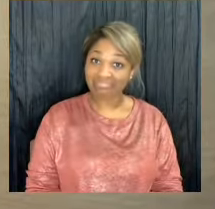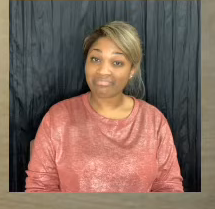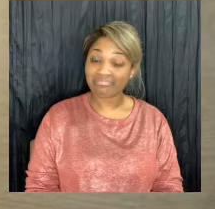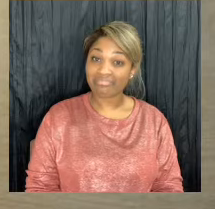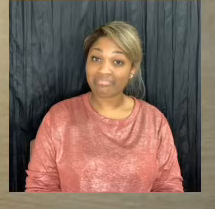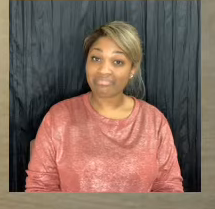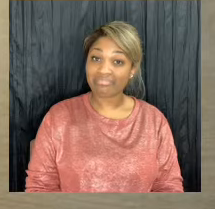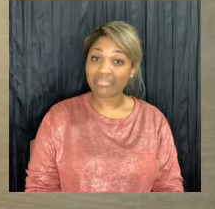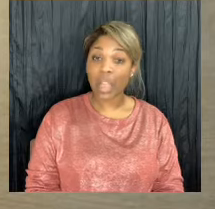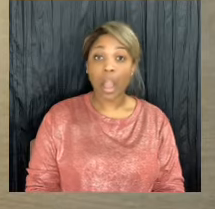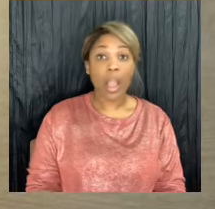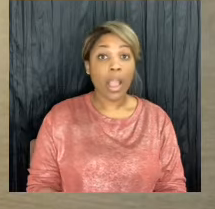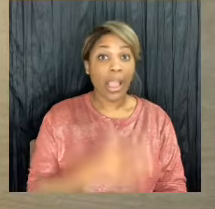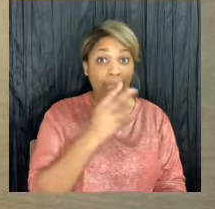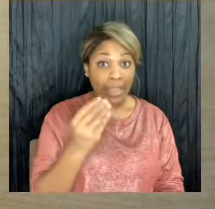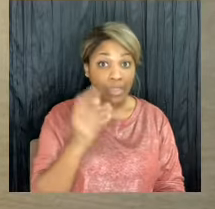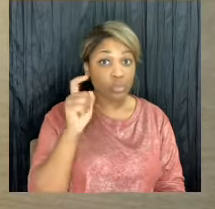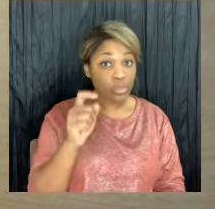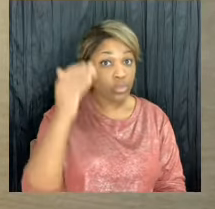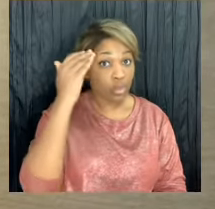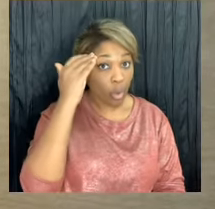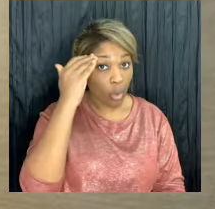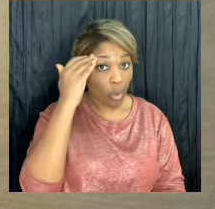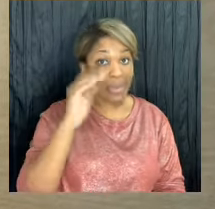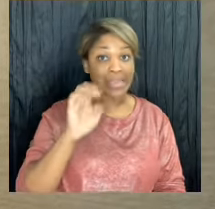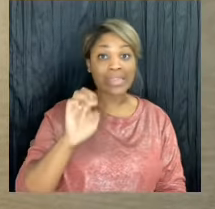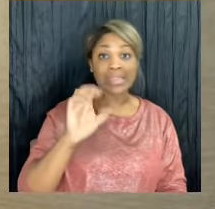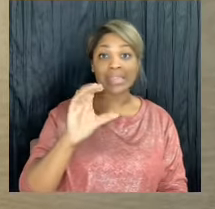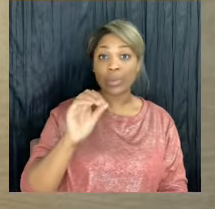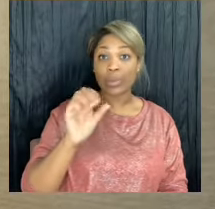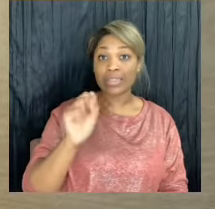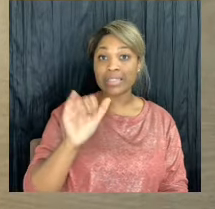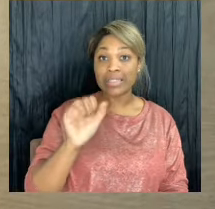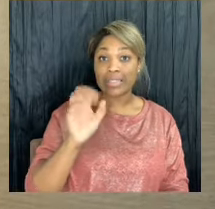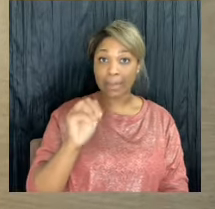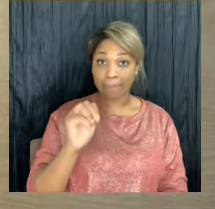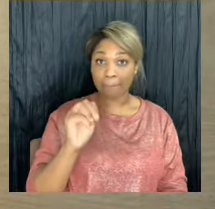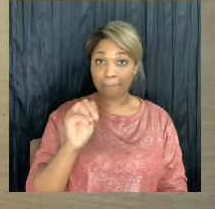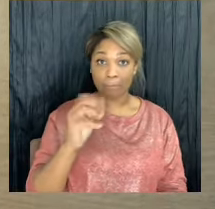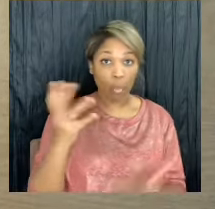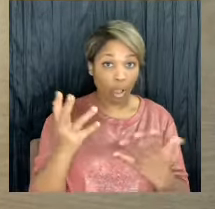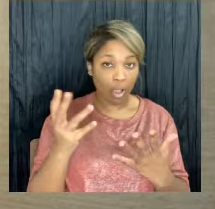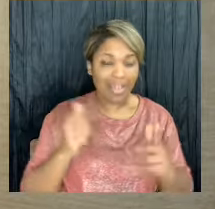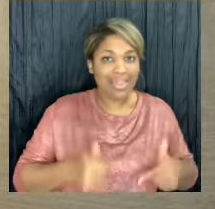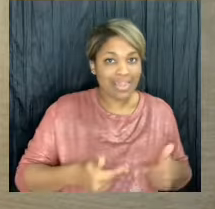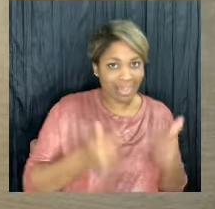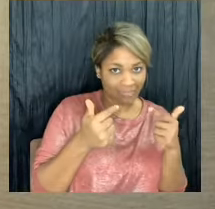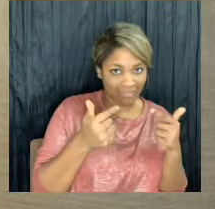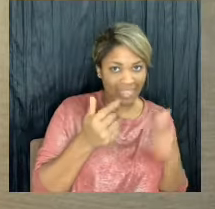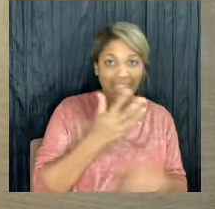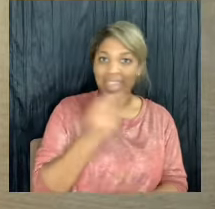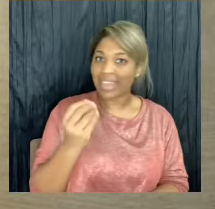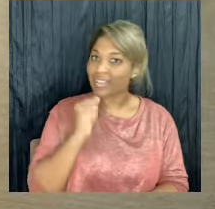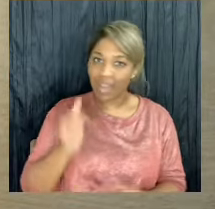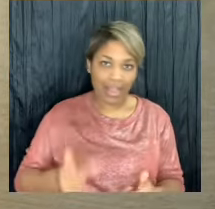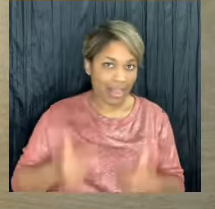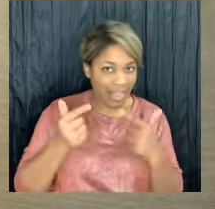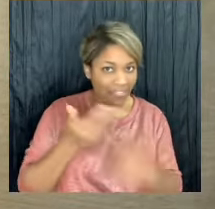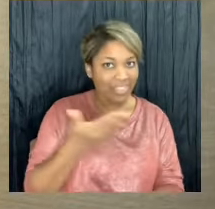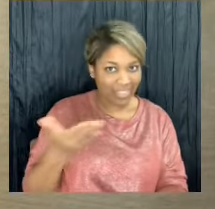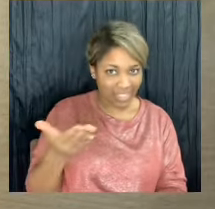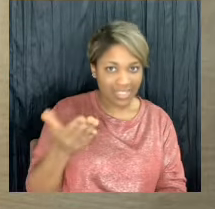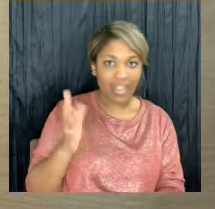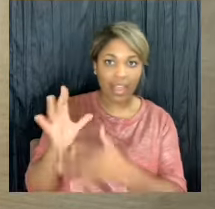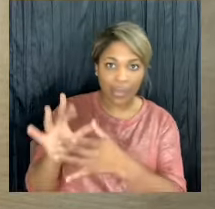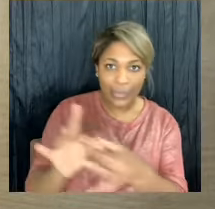And then you're going to need to know that an ecosystem is living and non-living things that